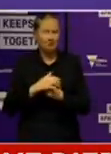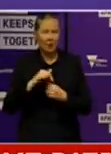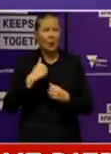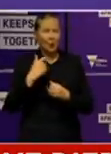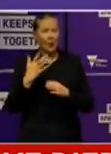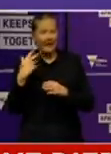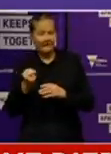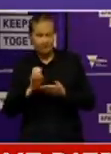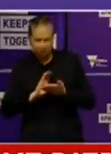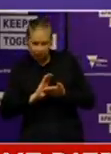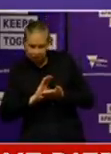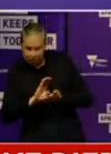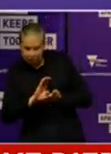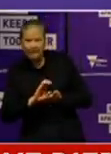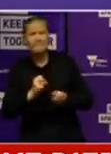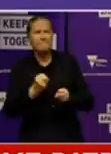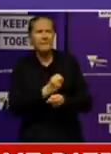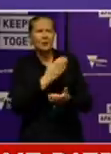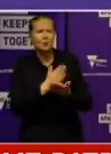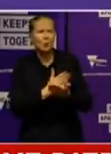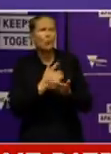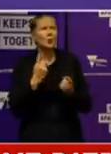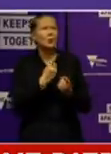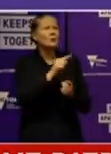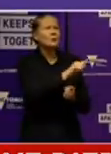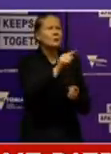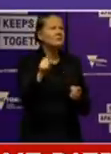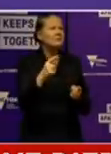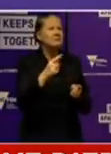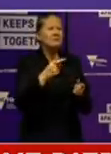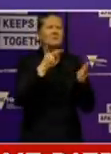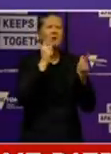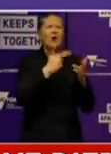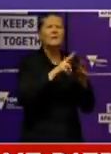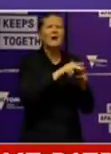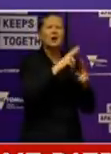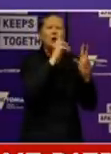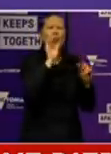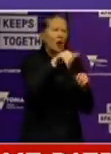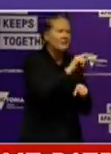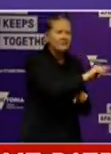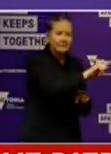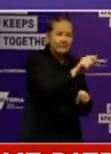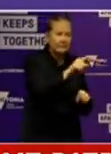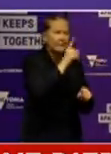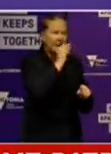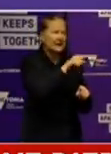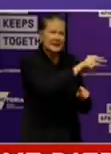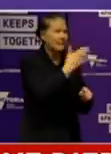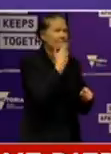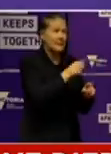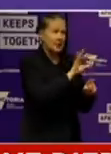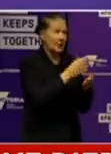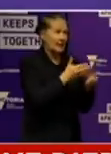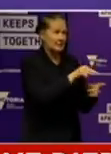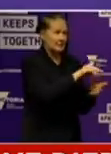to ensure that employers can minimise the movements of staff across facilities. This is